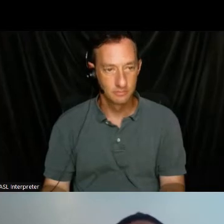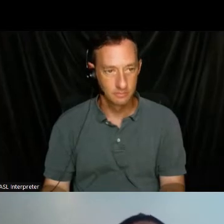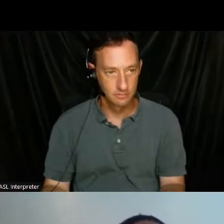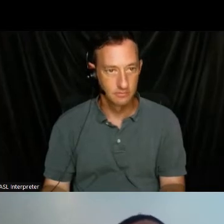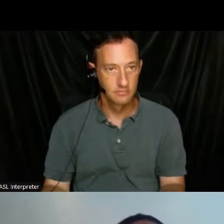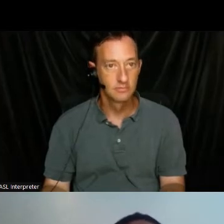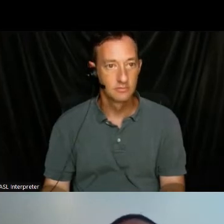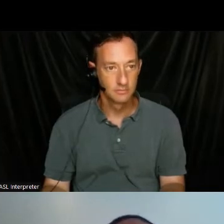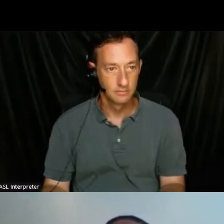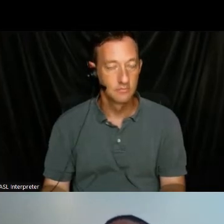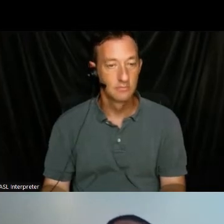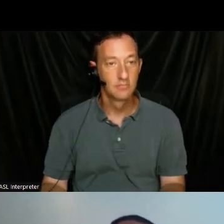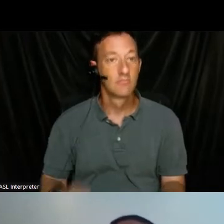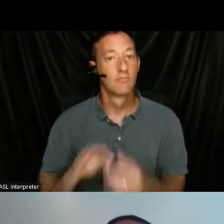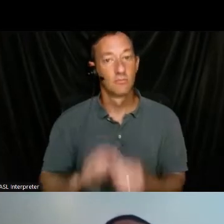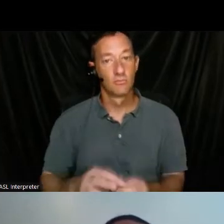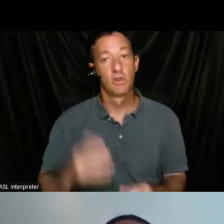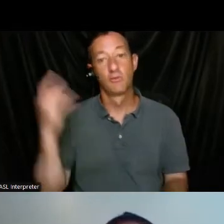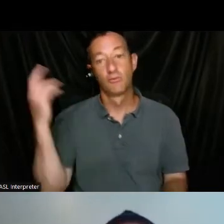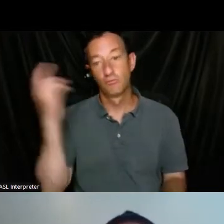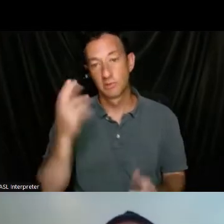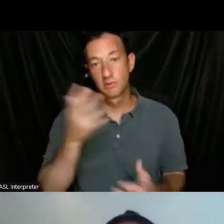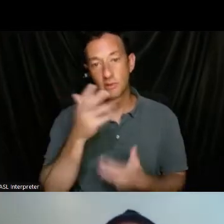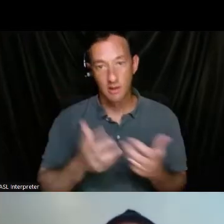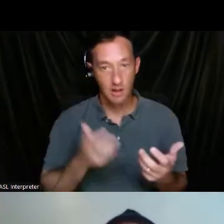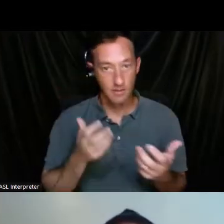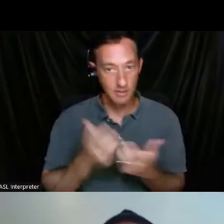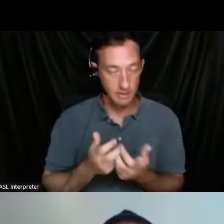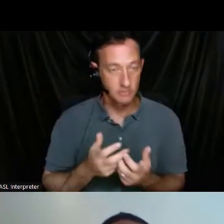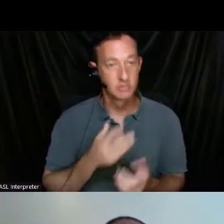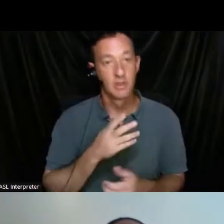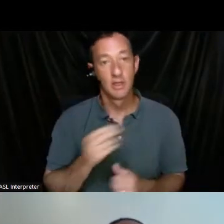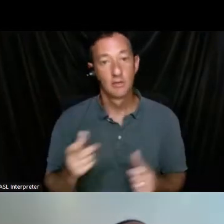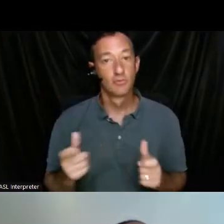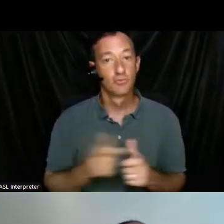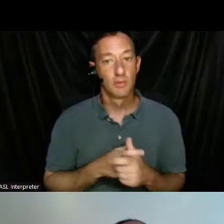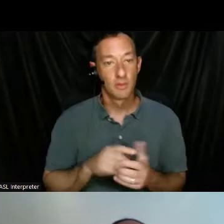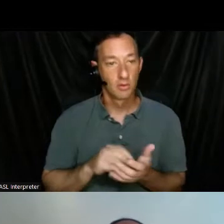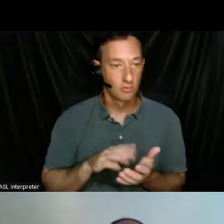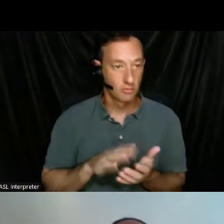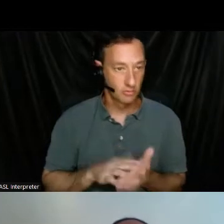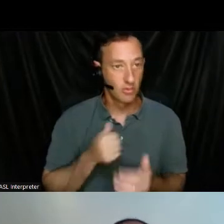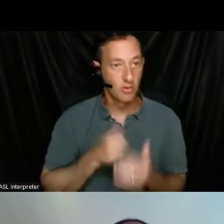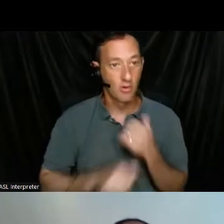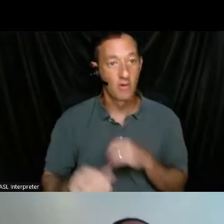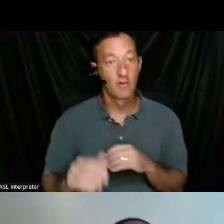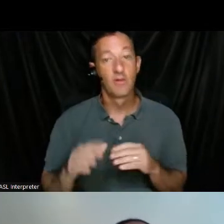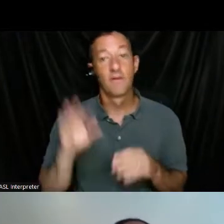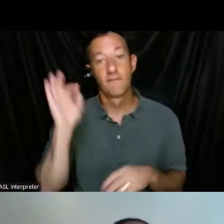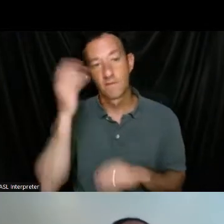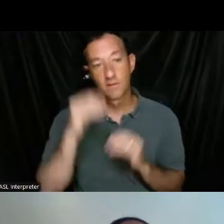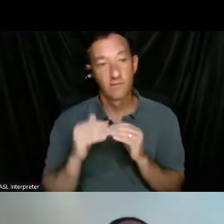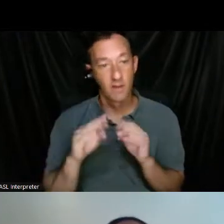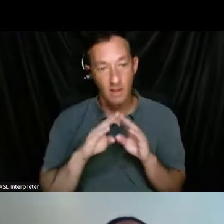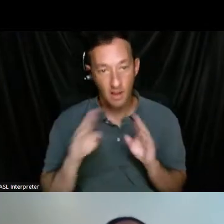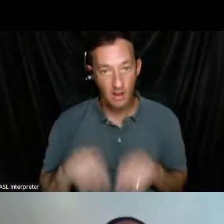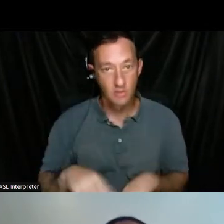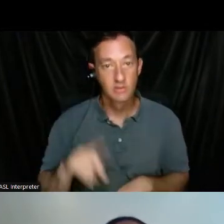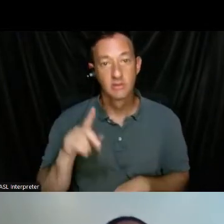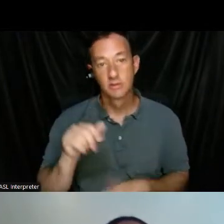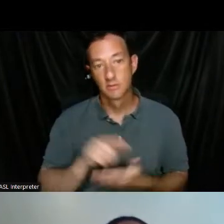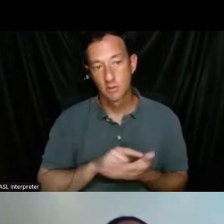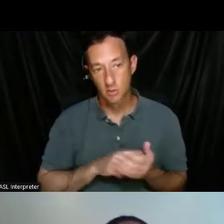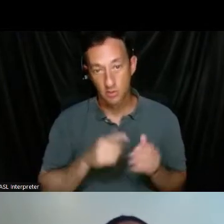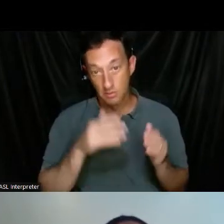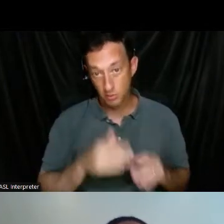So with regard to reasonable accommodations and criminal records, under federal fair housing and disability laws, an individual with a disability has the